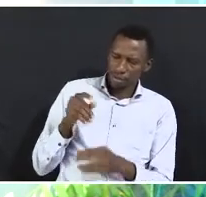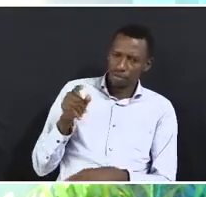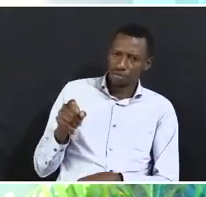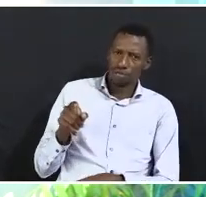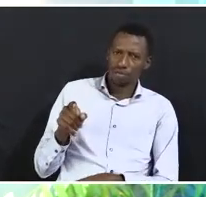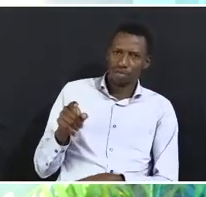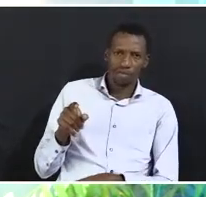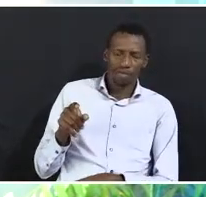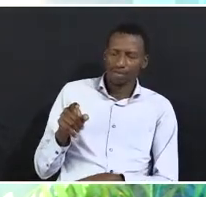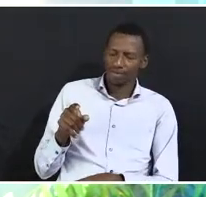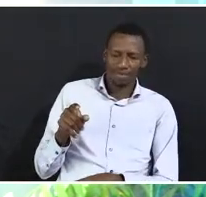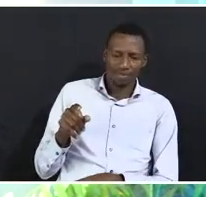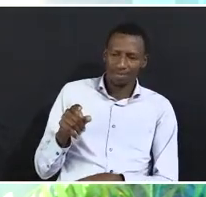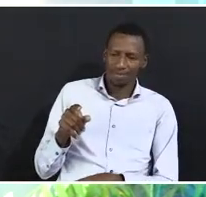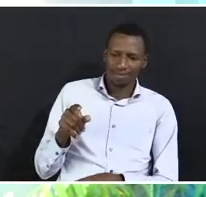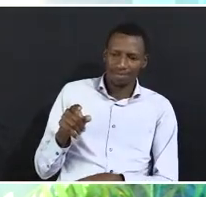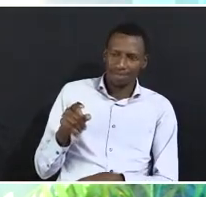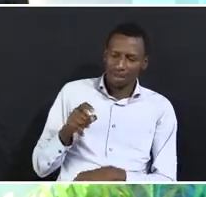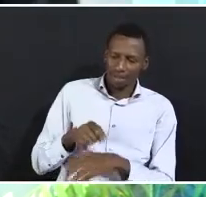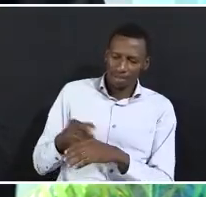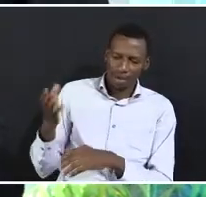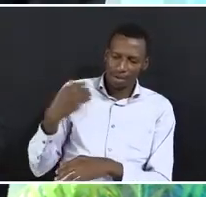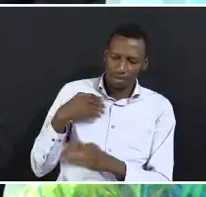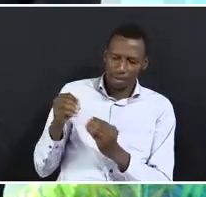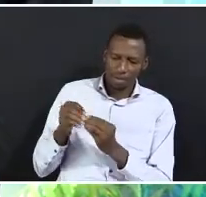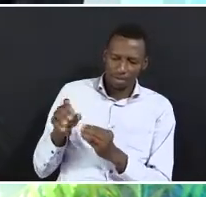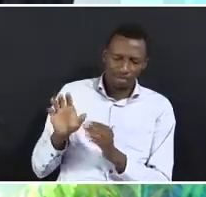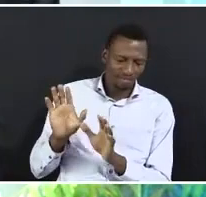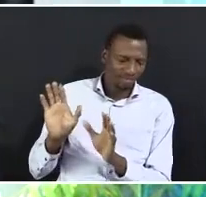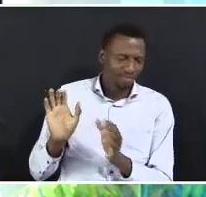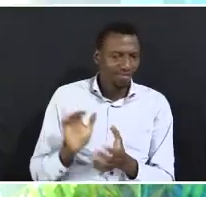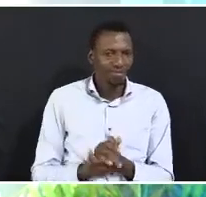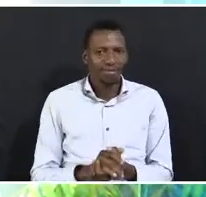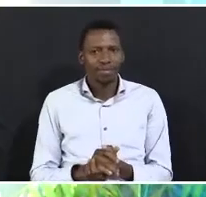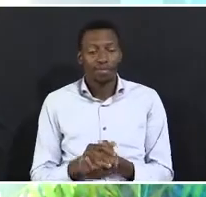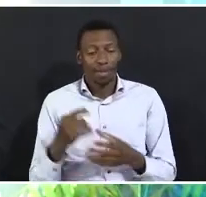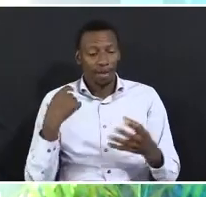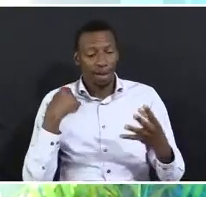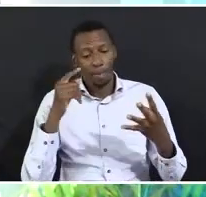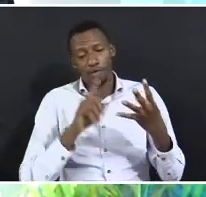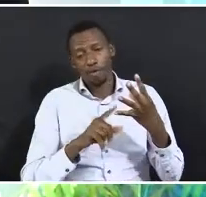when I met you, let me leave there.